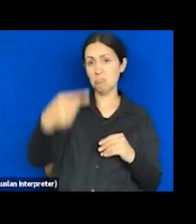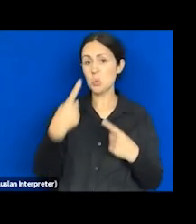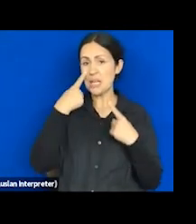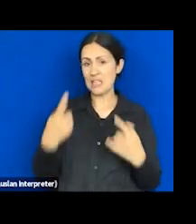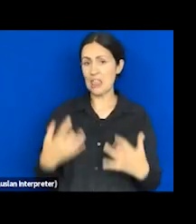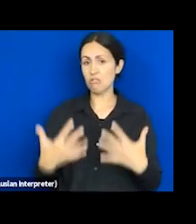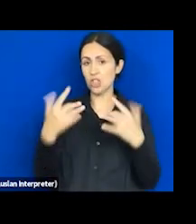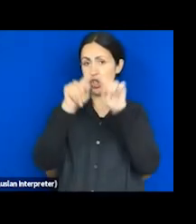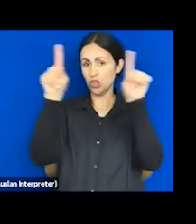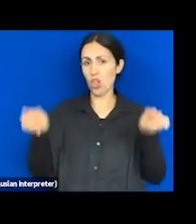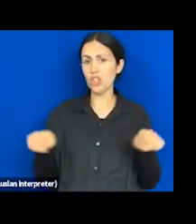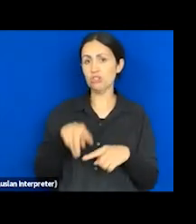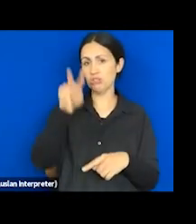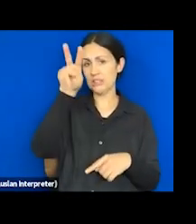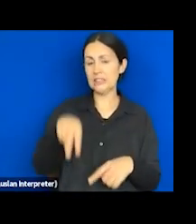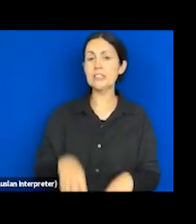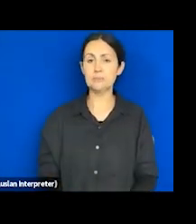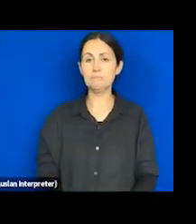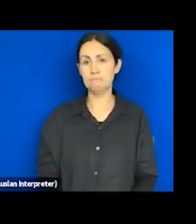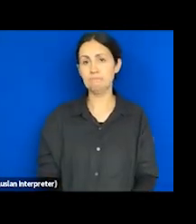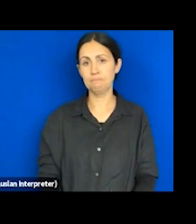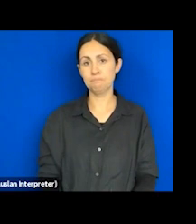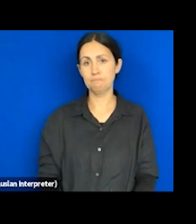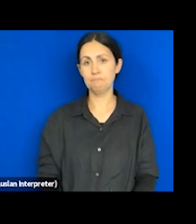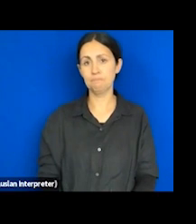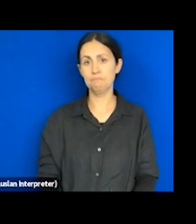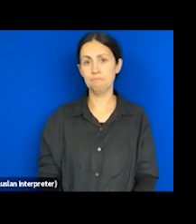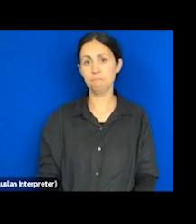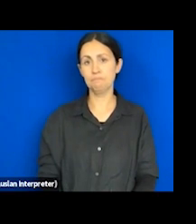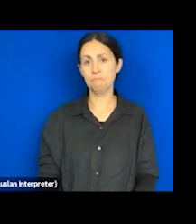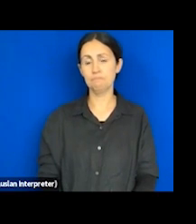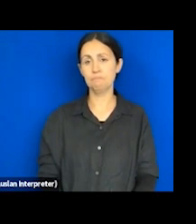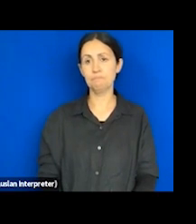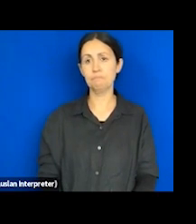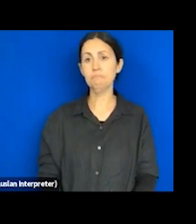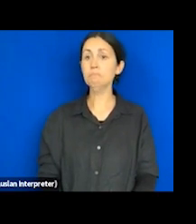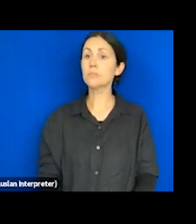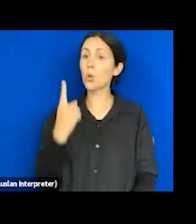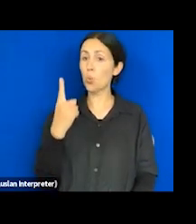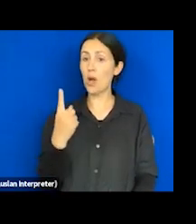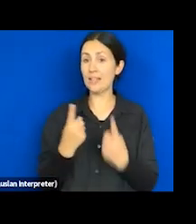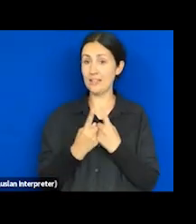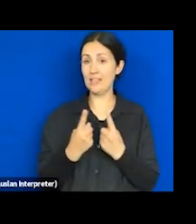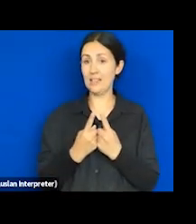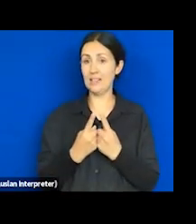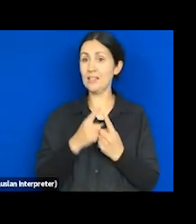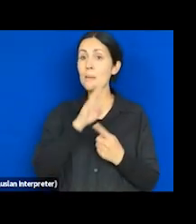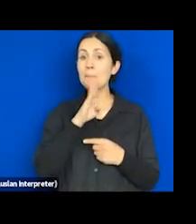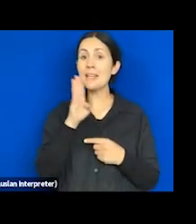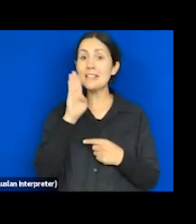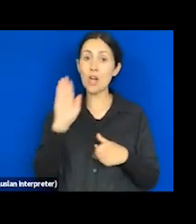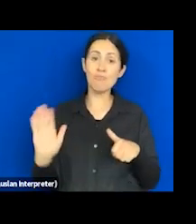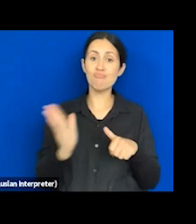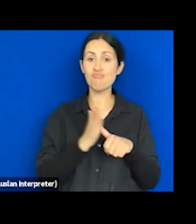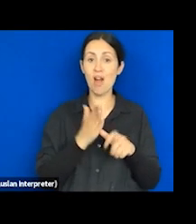and all of these other major efficacy outcome measures. The one that didn't hit was the primary outcome